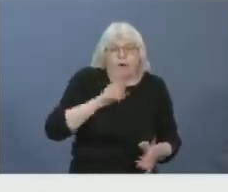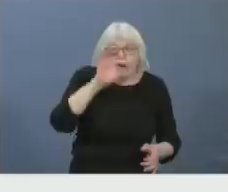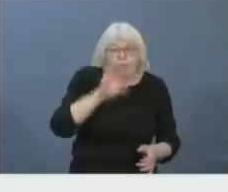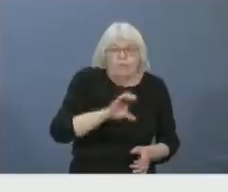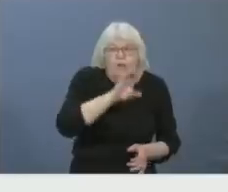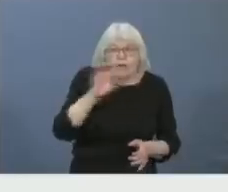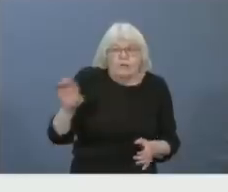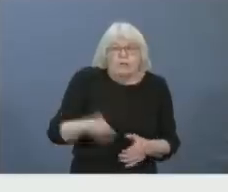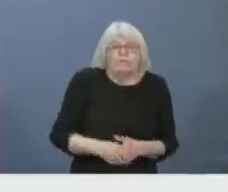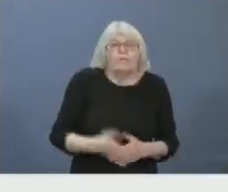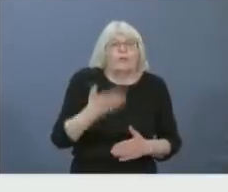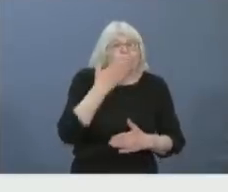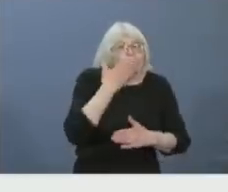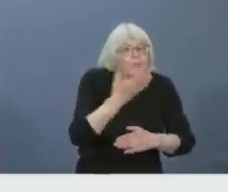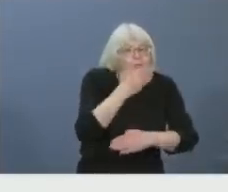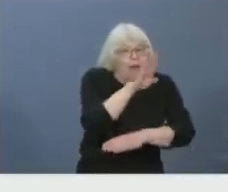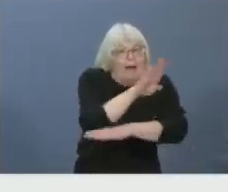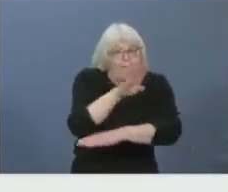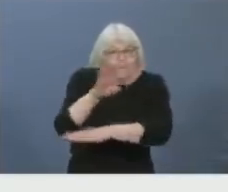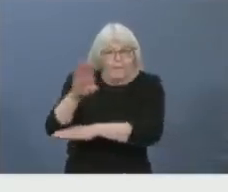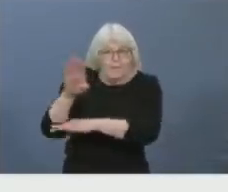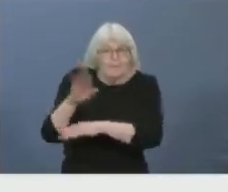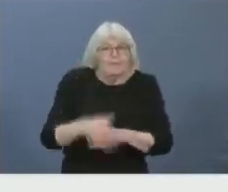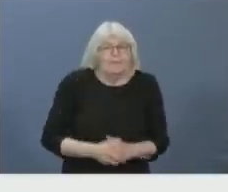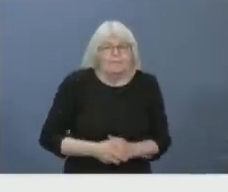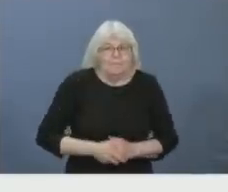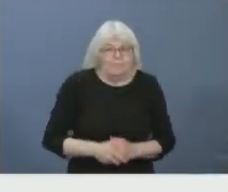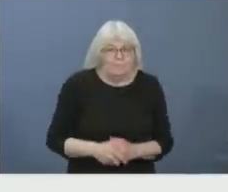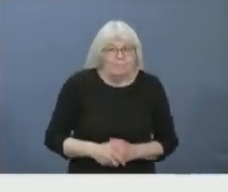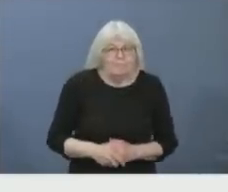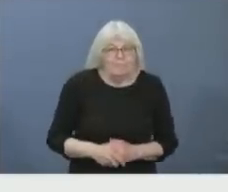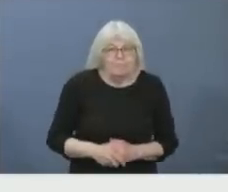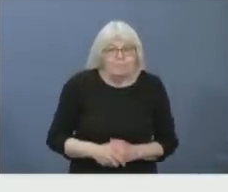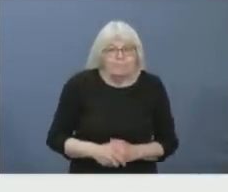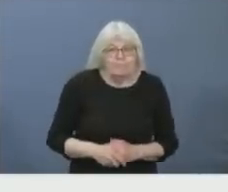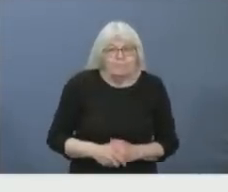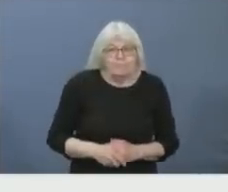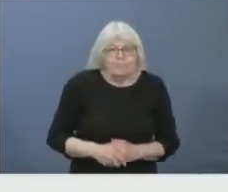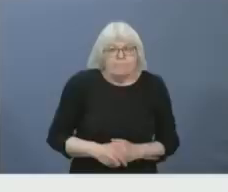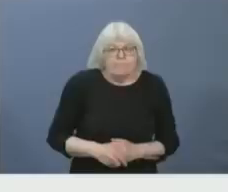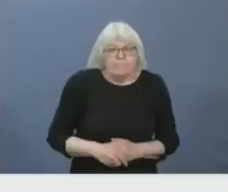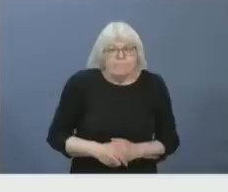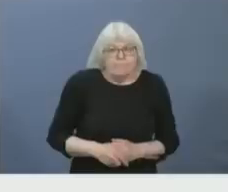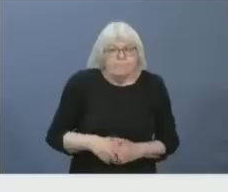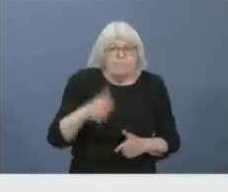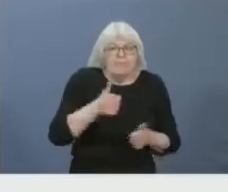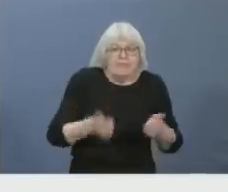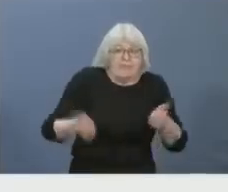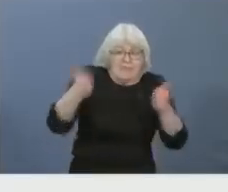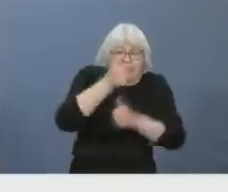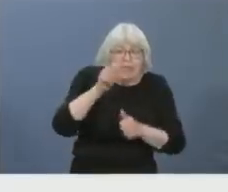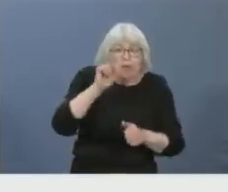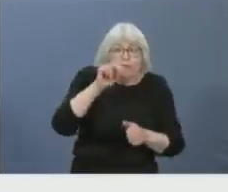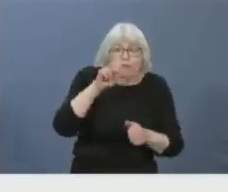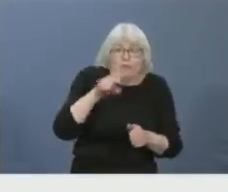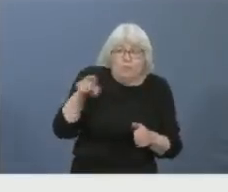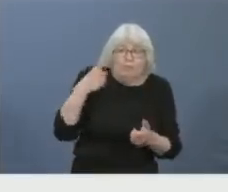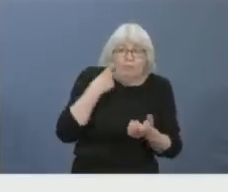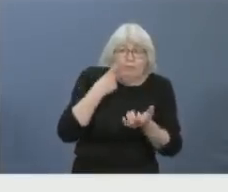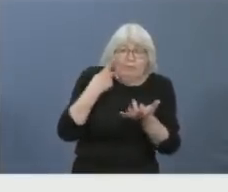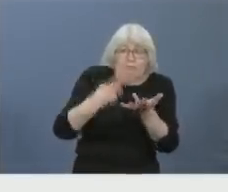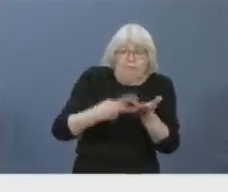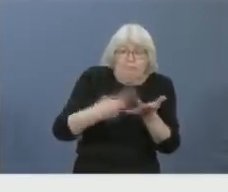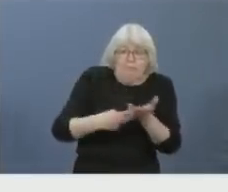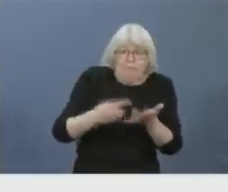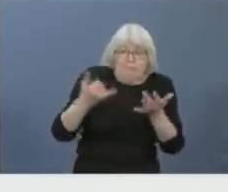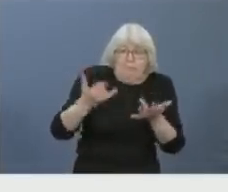everyone. As Premier Houston gave a brief overview of, certainly we've been in conversation with the province of Nova Scotia since Sunday